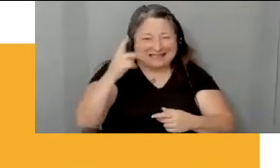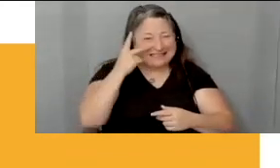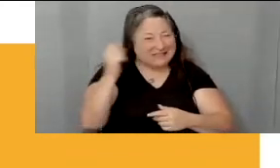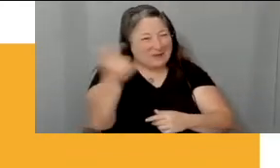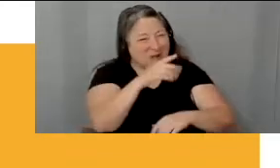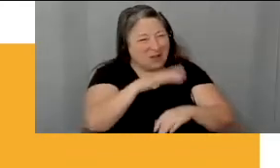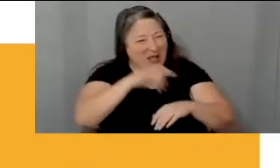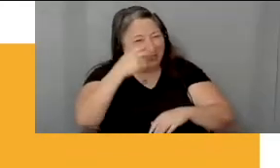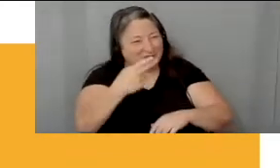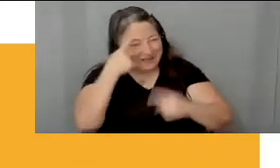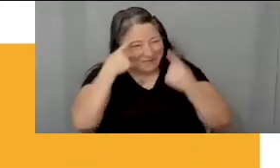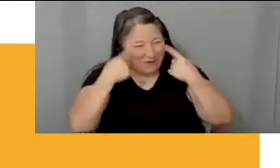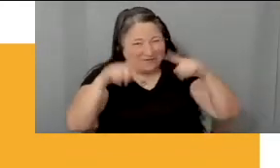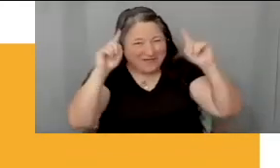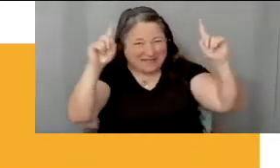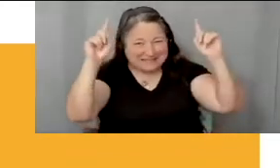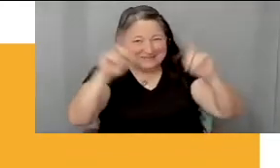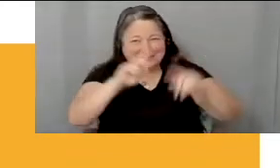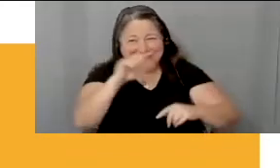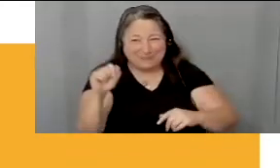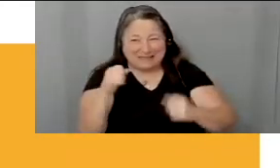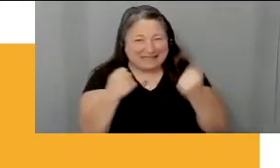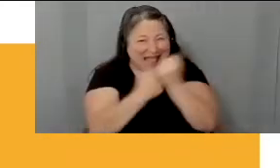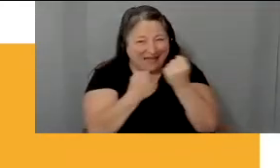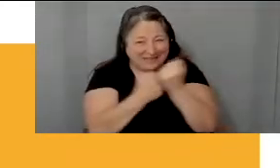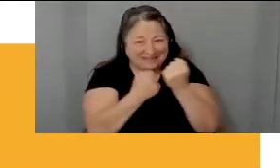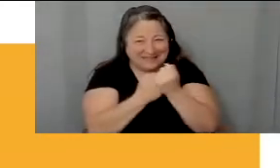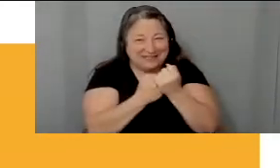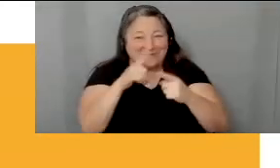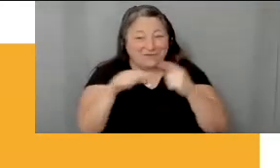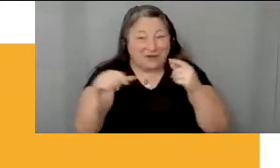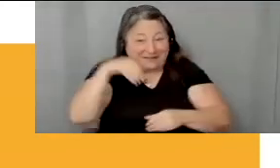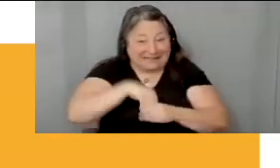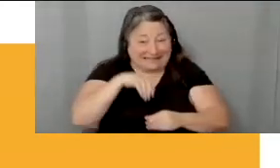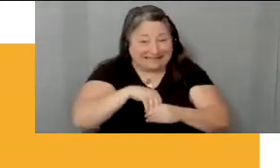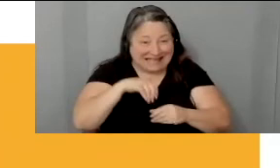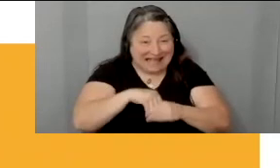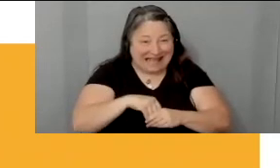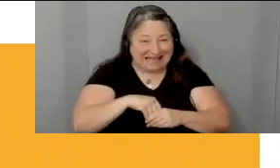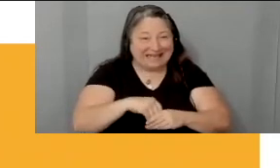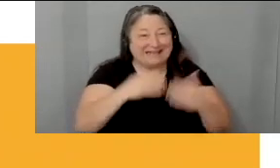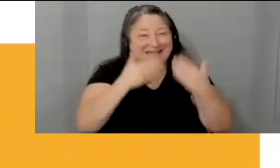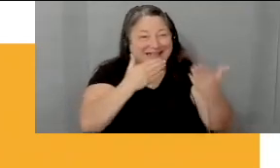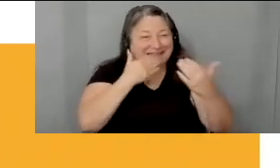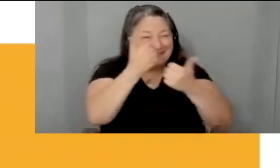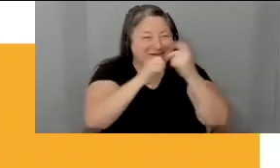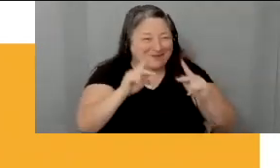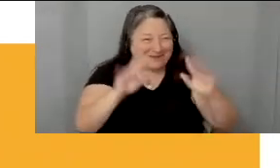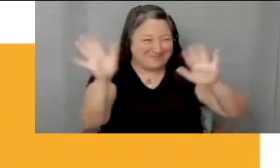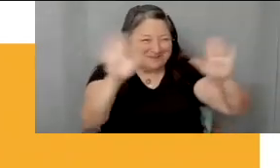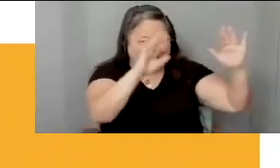for effective disability advocacy from the inside. Thank you, everyone.